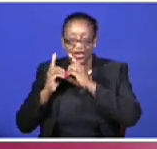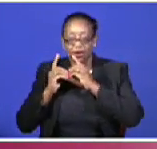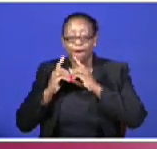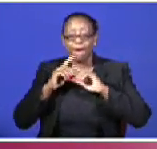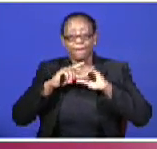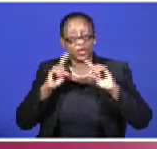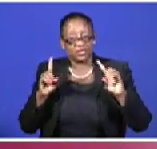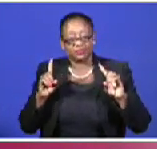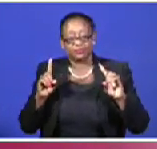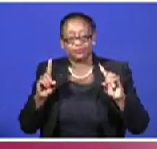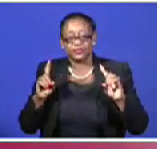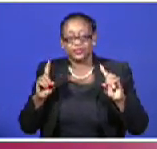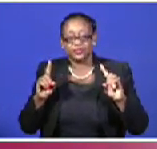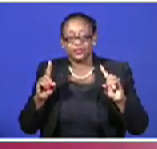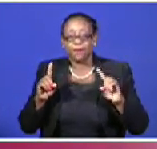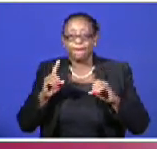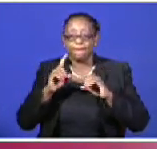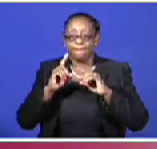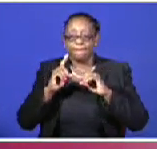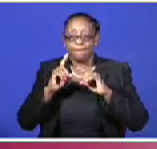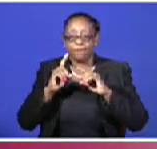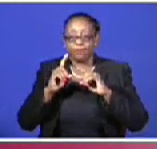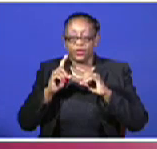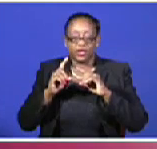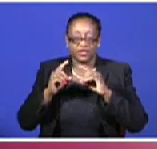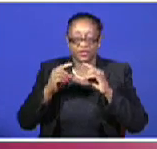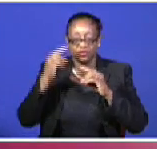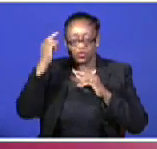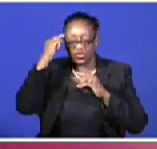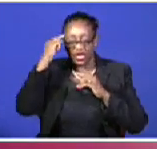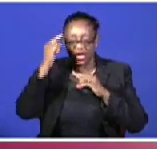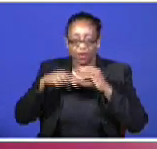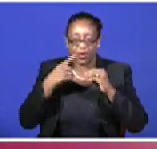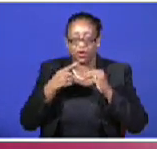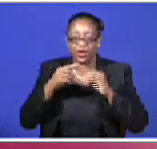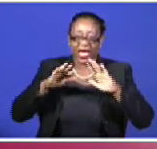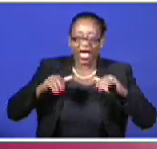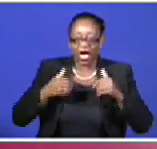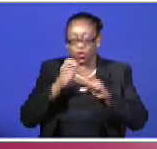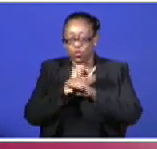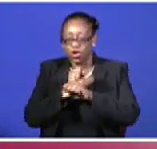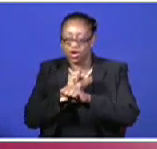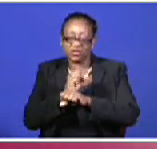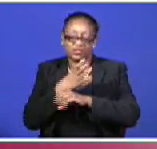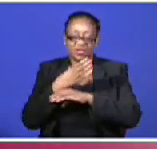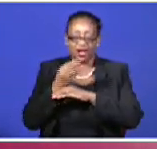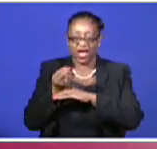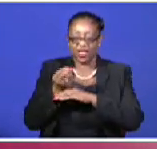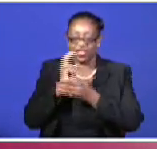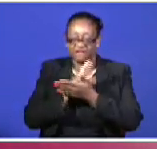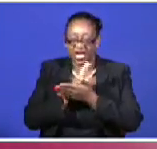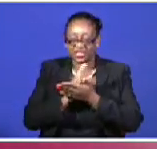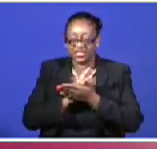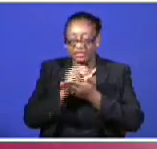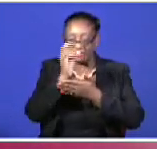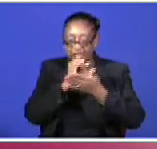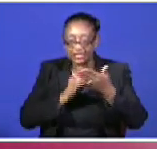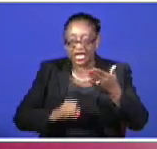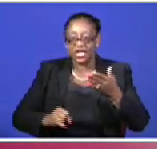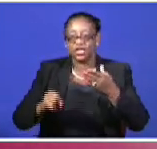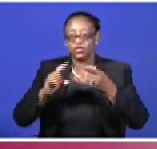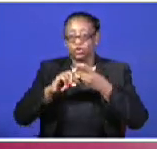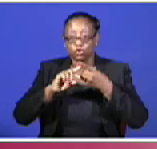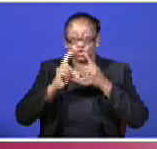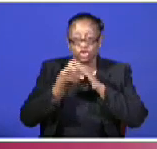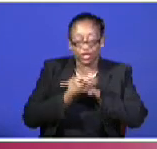yet, but just based on the pathophysiology of the way the vaccine works and what it was designed to induce in